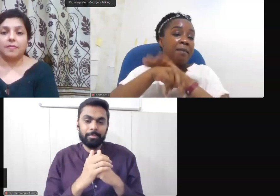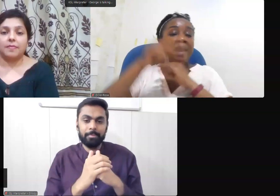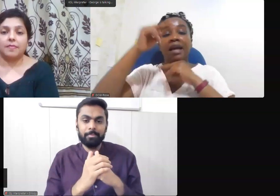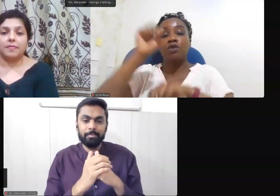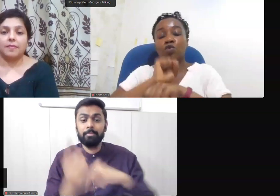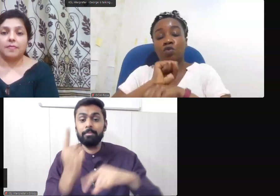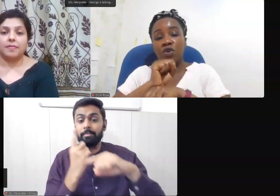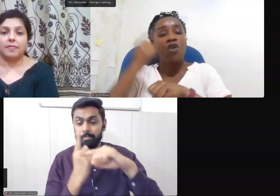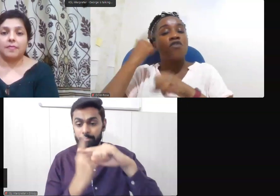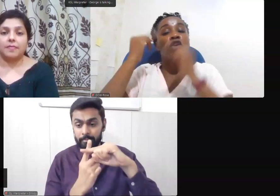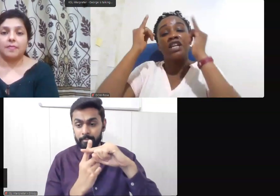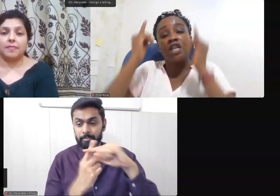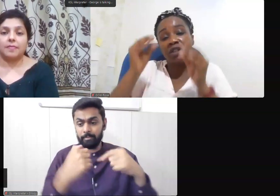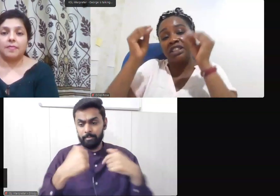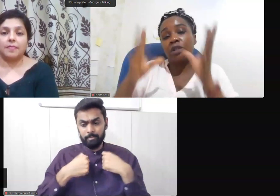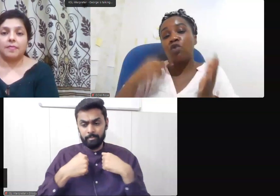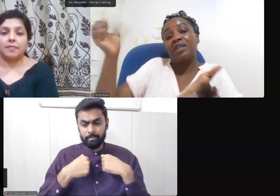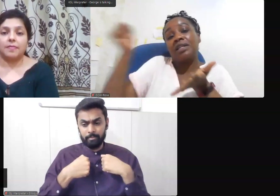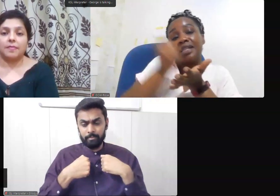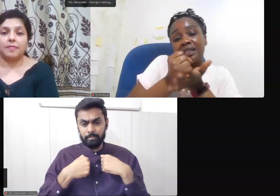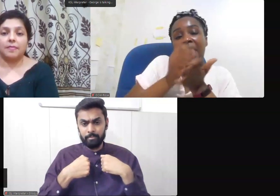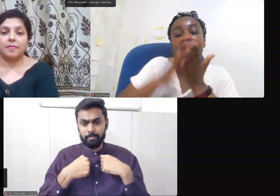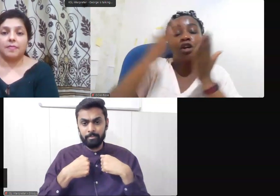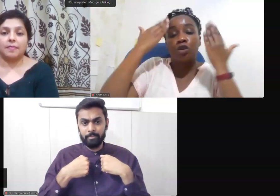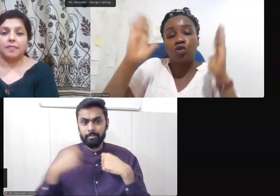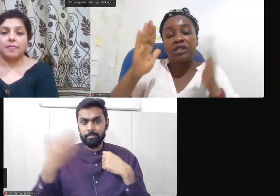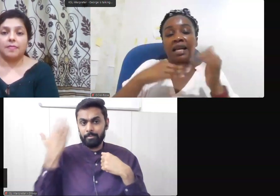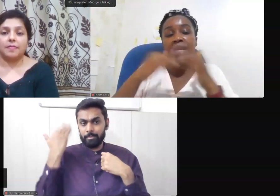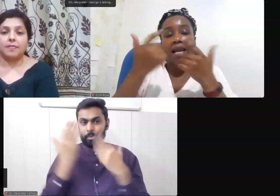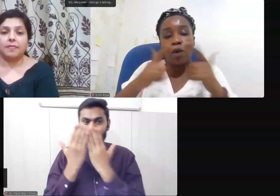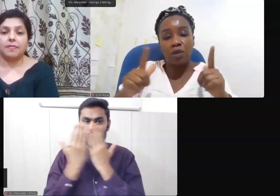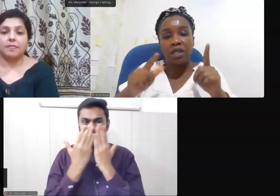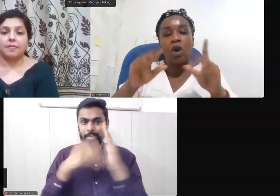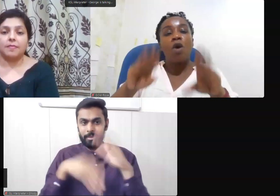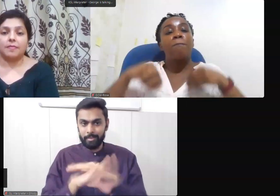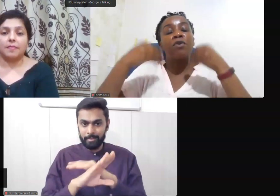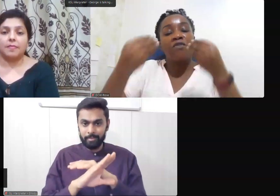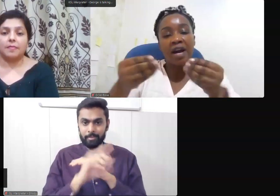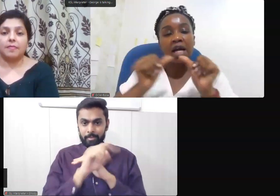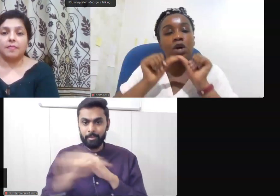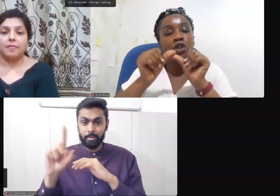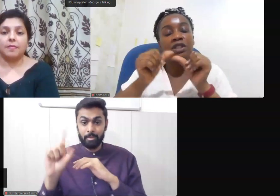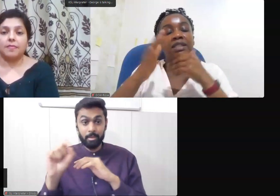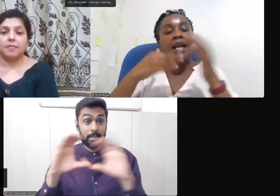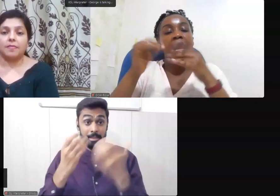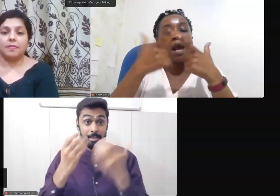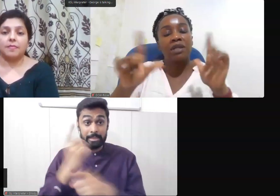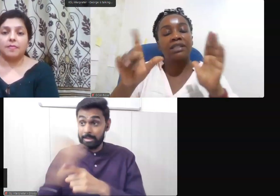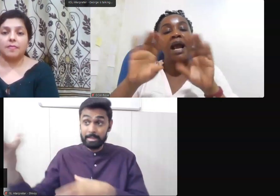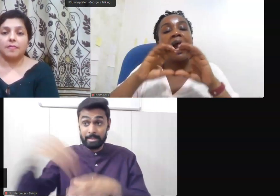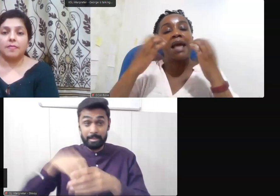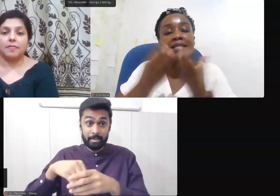That's what I used to do in my primary and high school. For the teachers who have been recruited and they don't know sign language, we